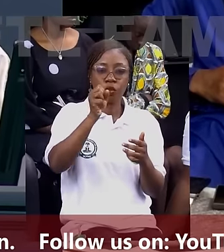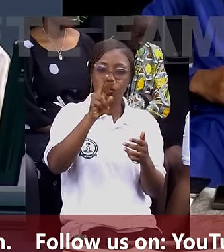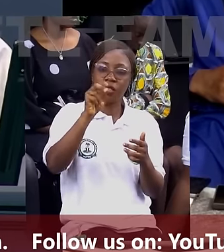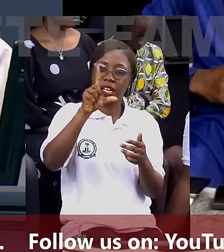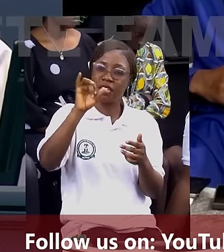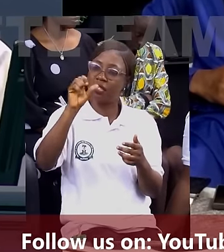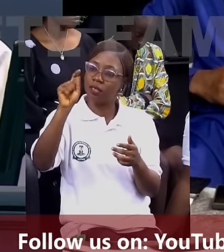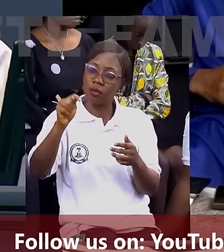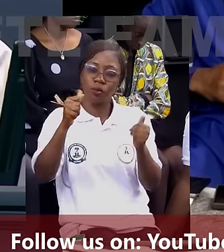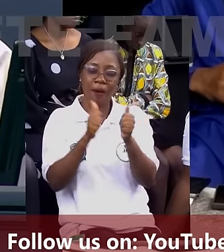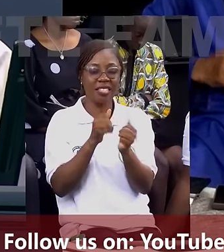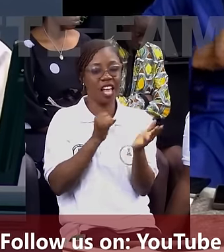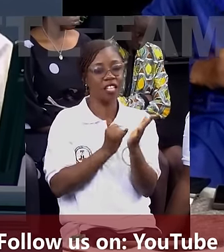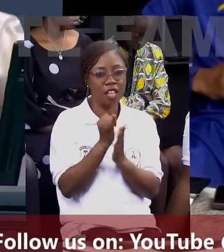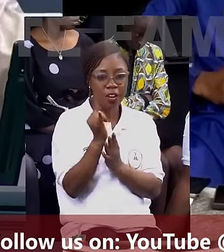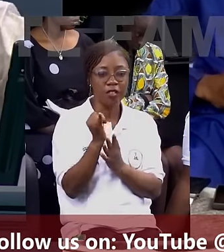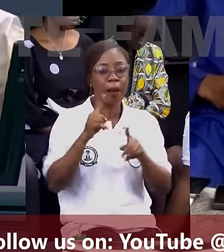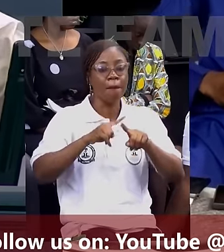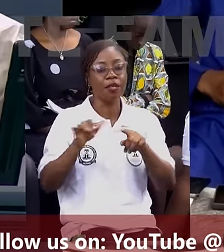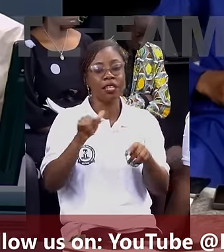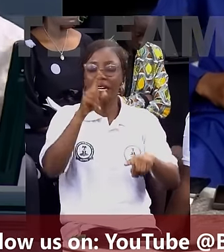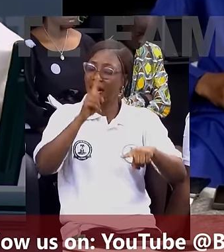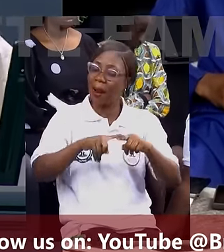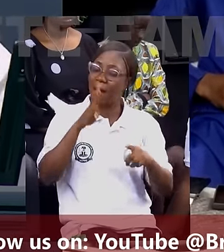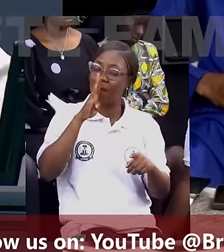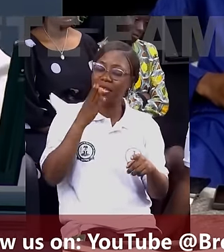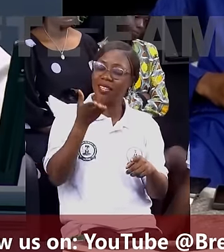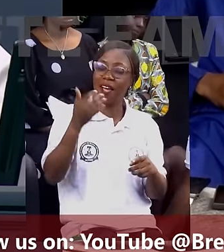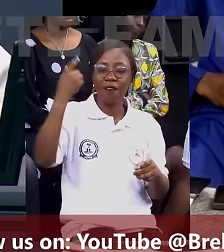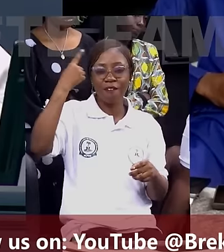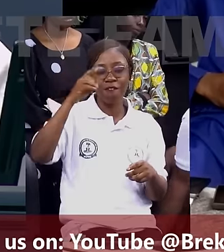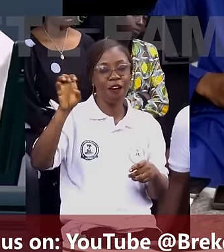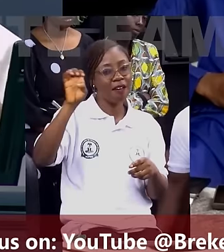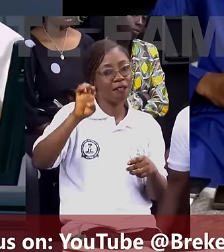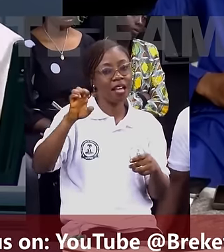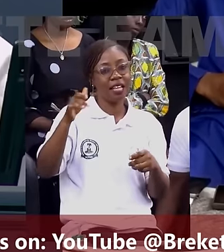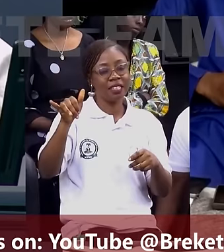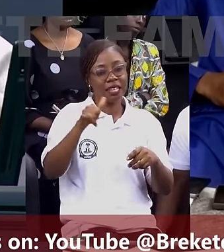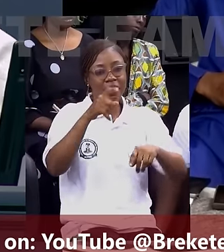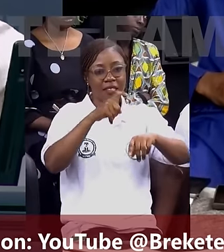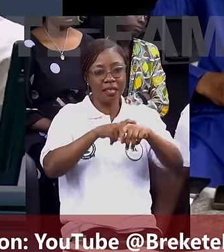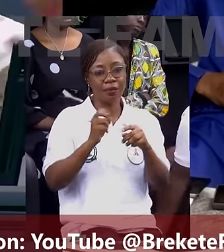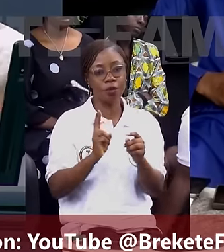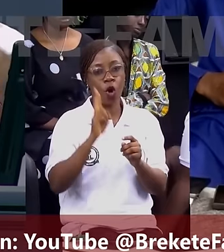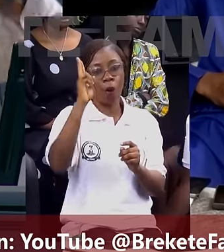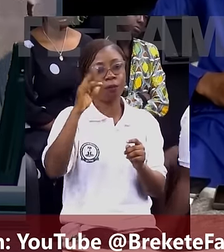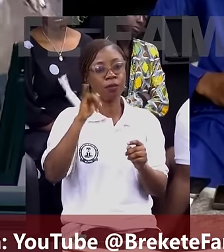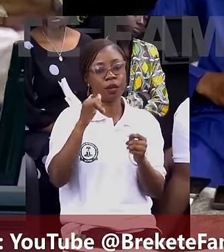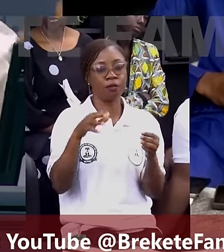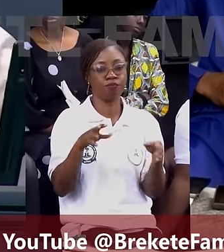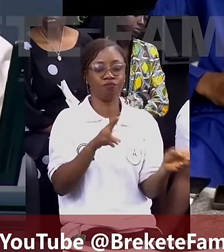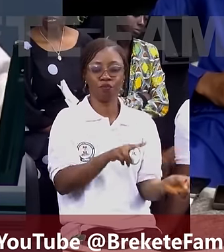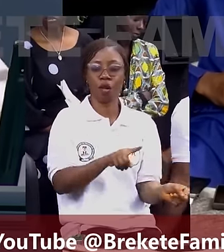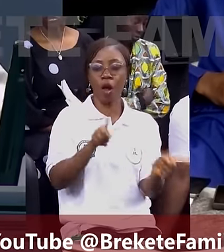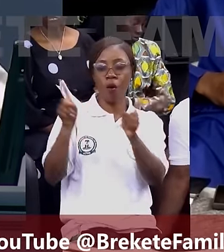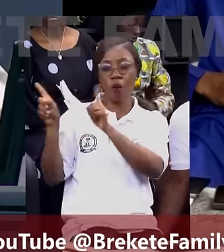but they cannot be there forever. Their time don't do, they don't pass. Another